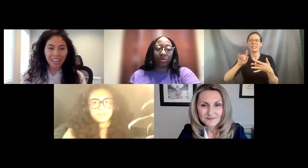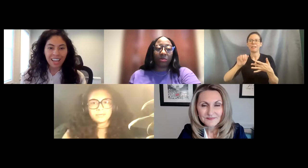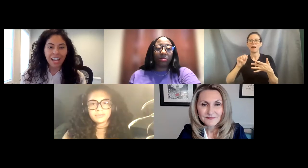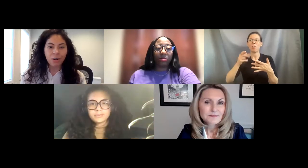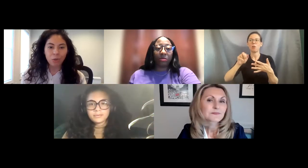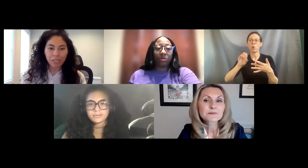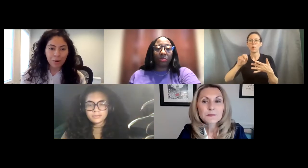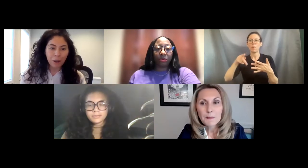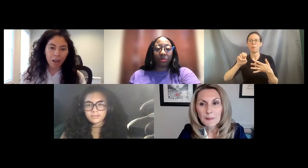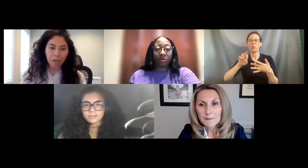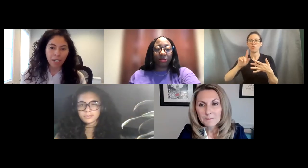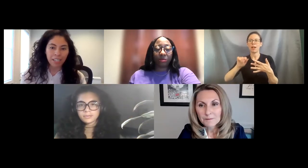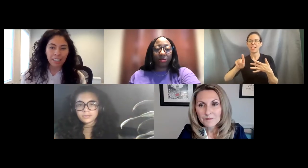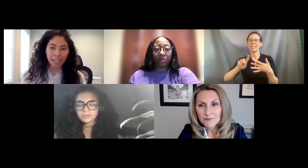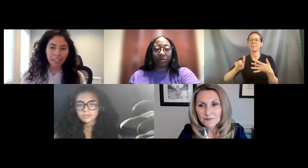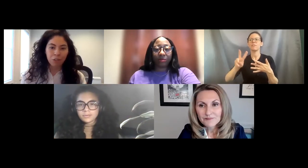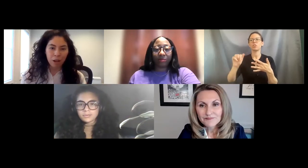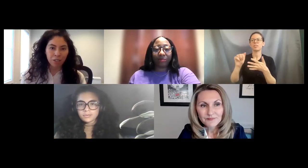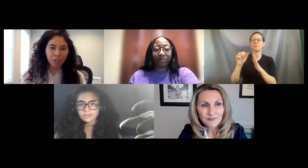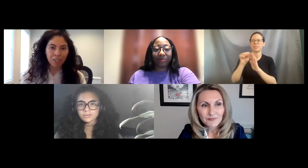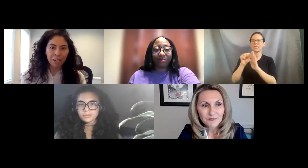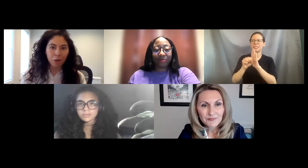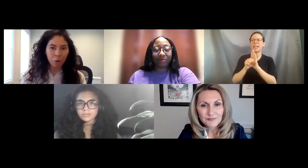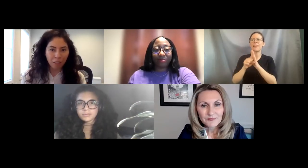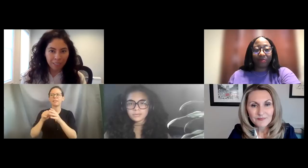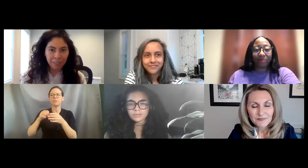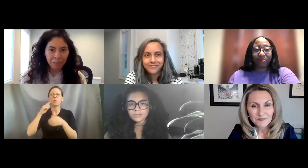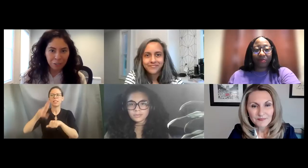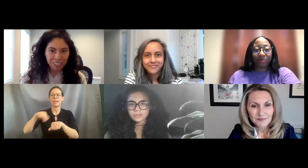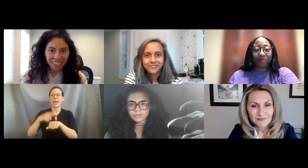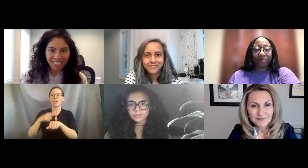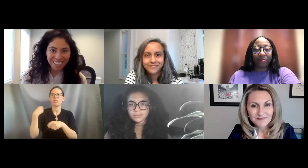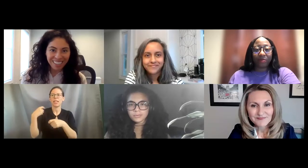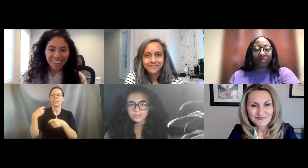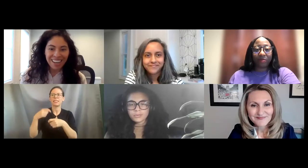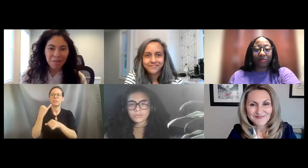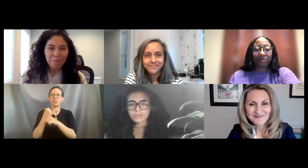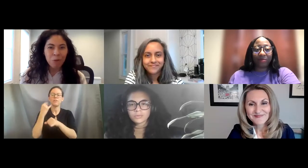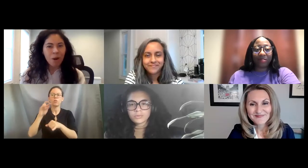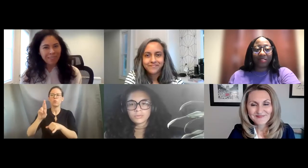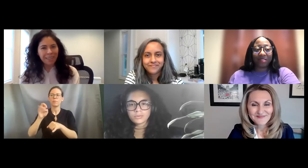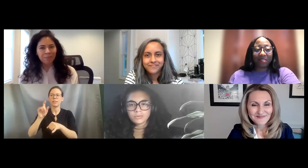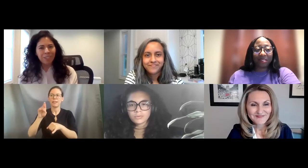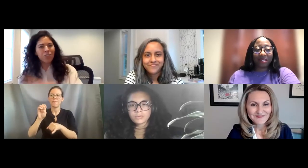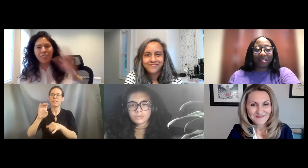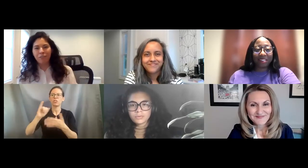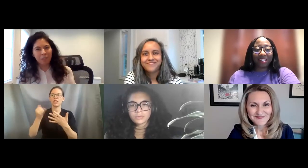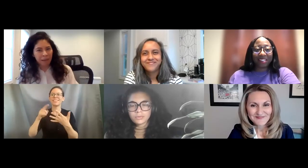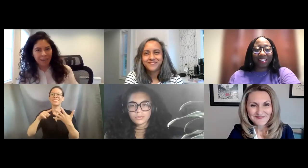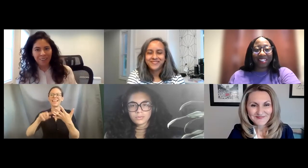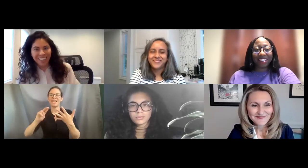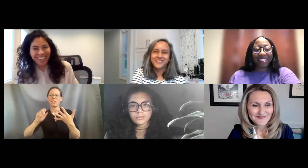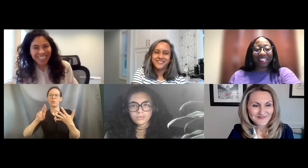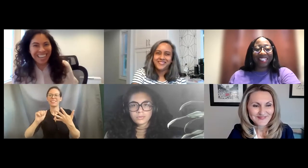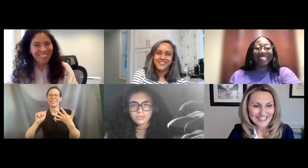Justice, and Narissa Rahman, Executive Director of Equality Virginia. Welcome. This is just the